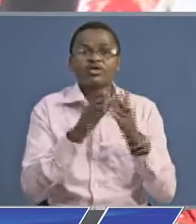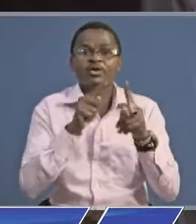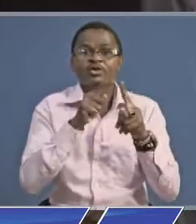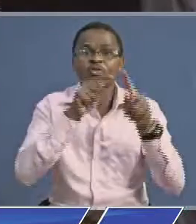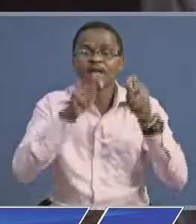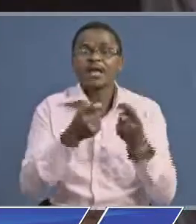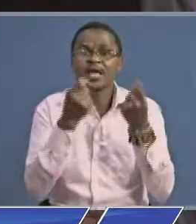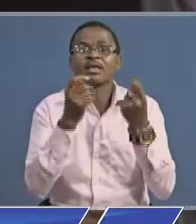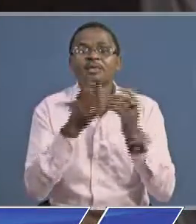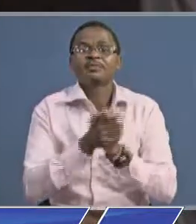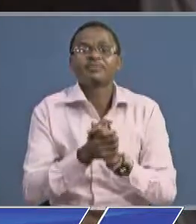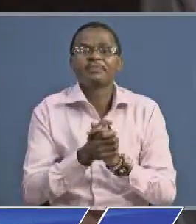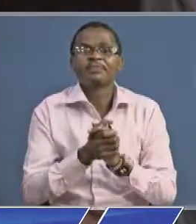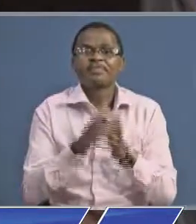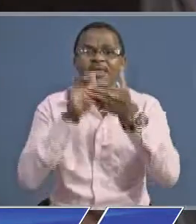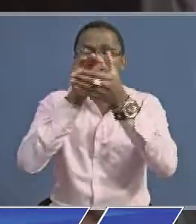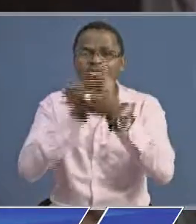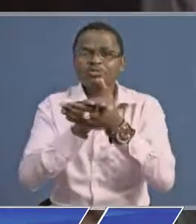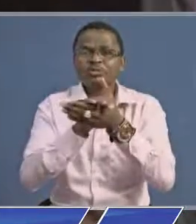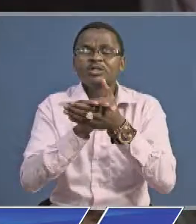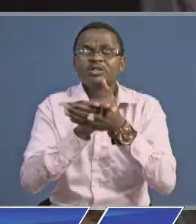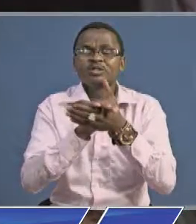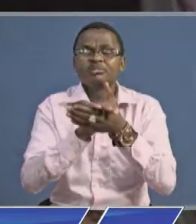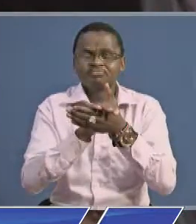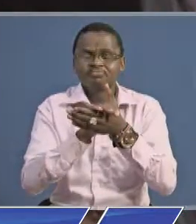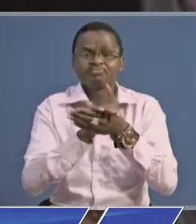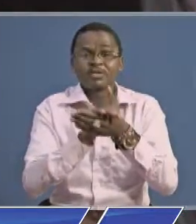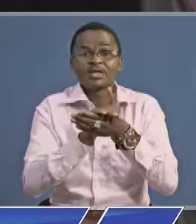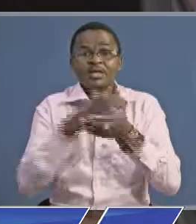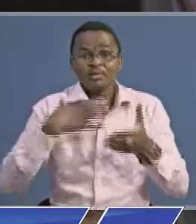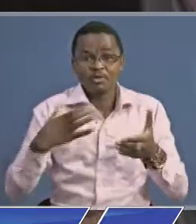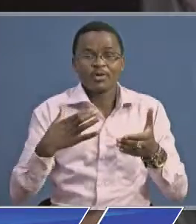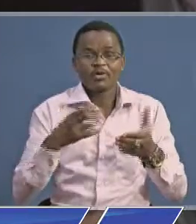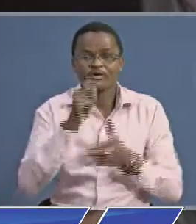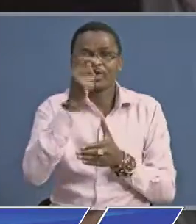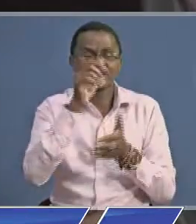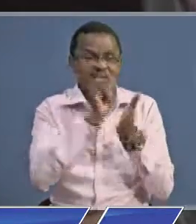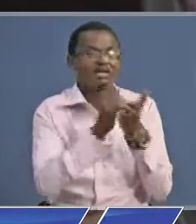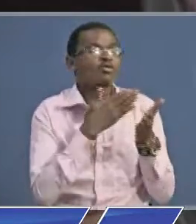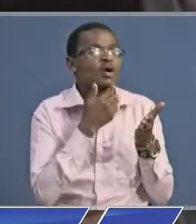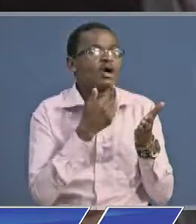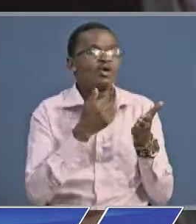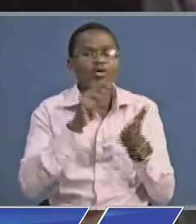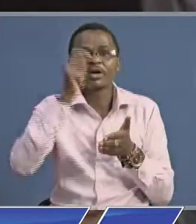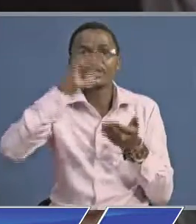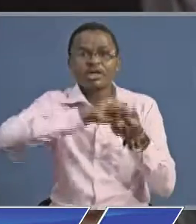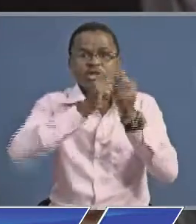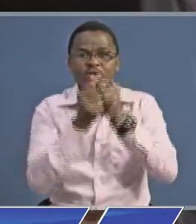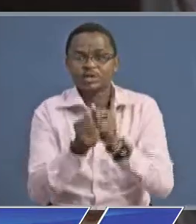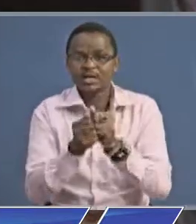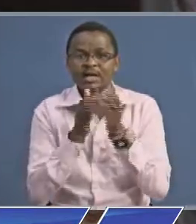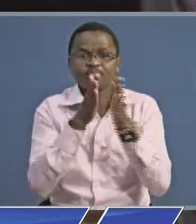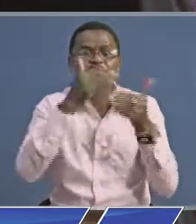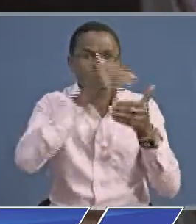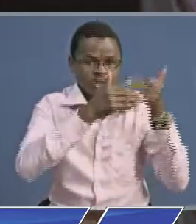Kenyans. Jubilee ni mali ya wa Kenya, ambao wanataka Kenya ibadilike,